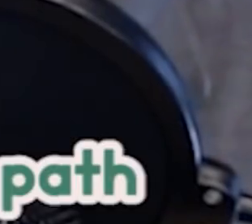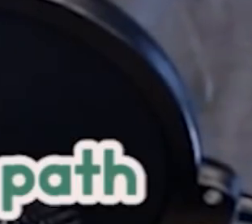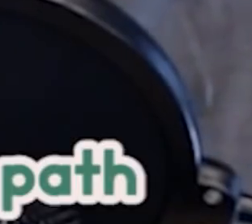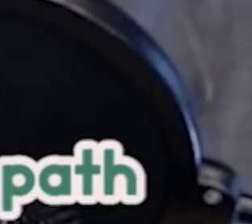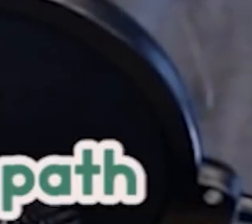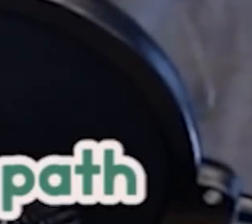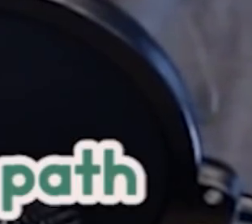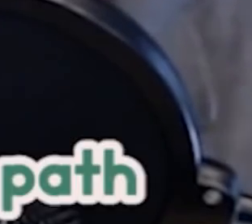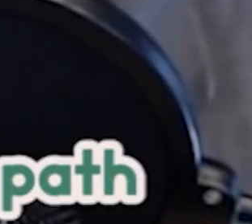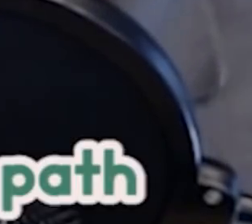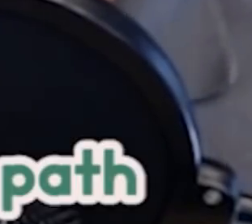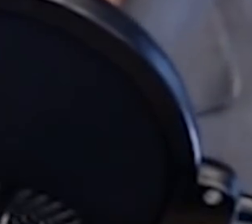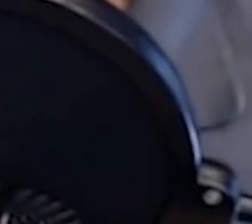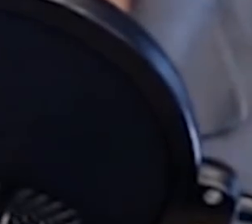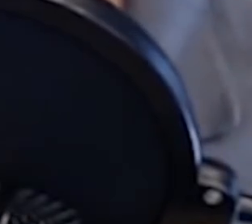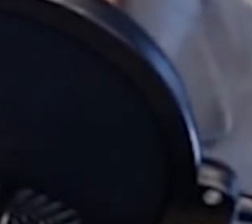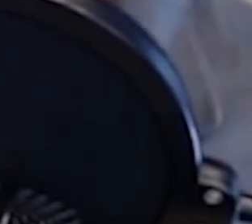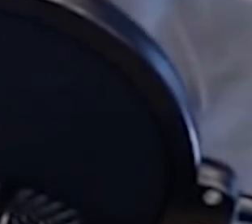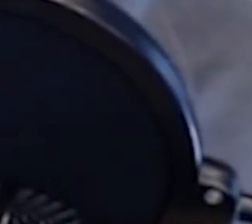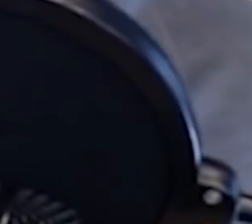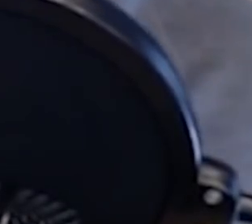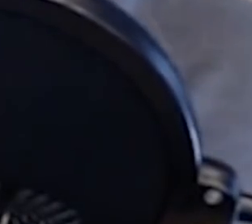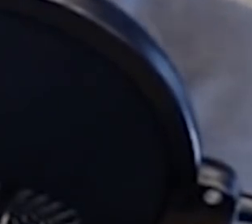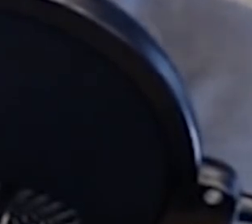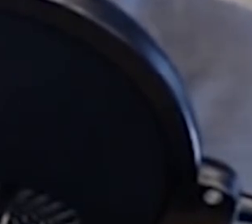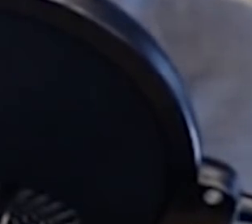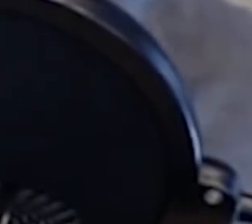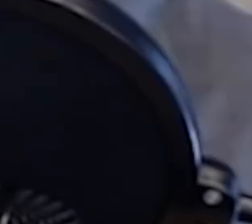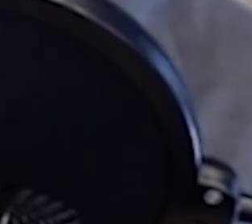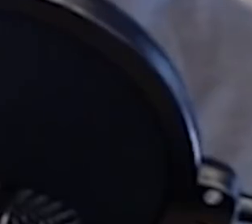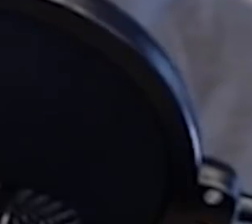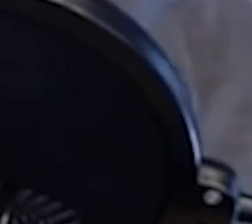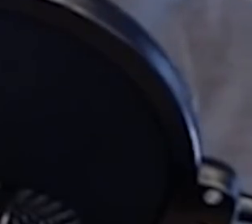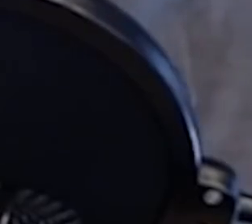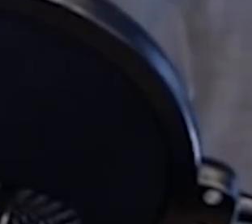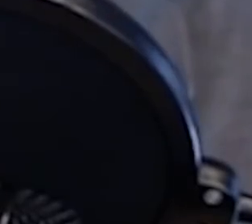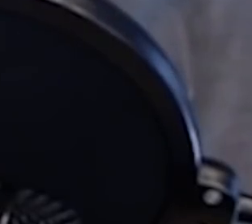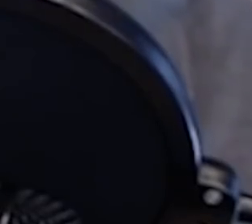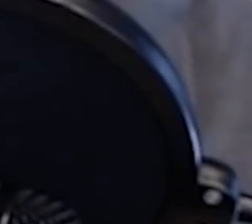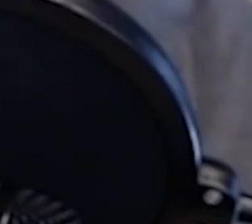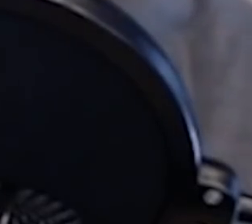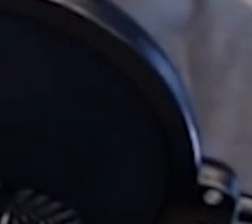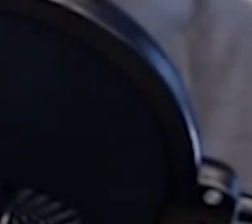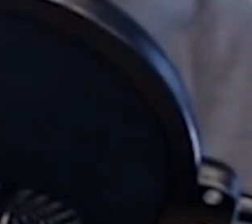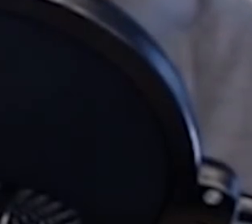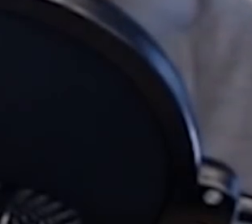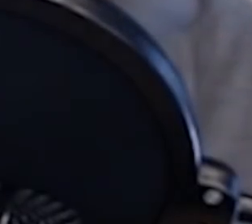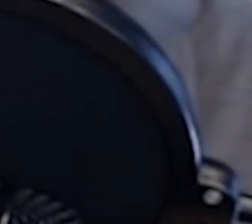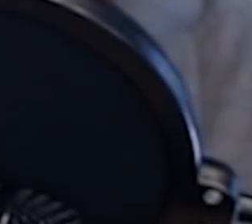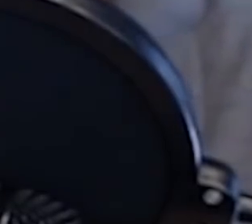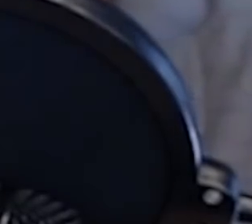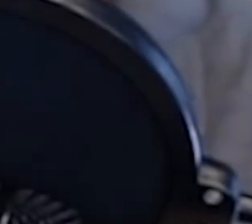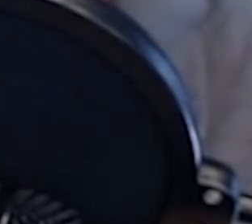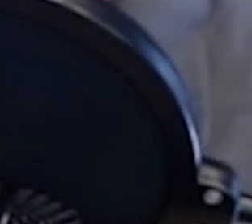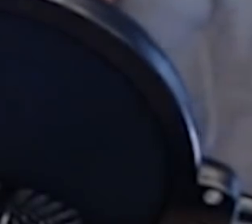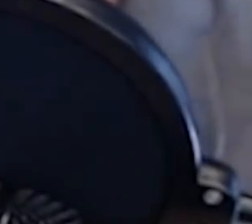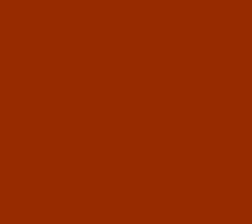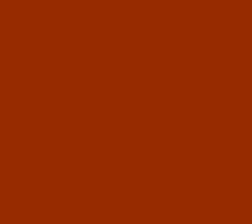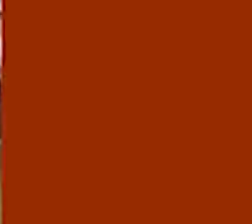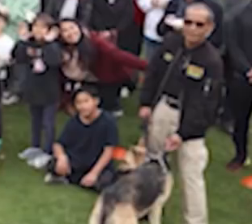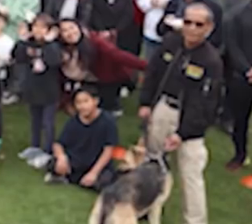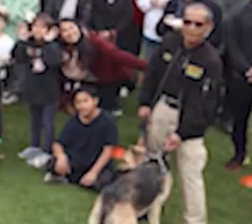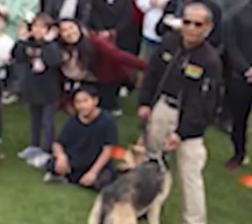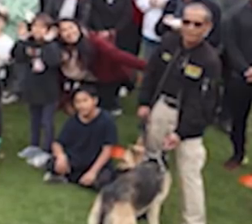the wrong path. Change your way, here is where you'll stay.